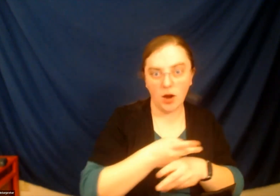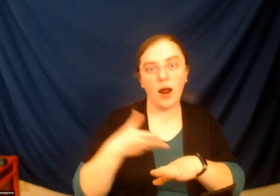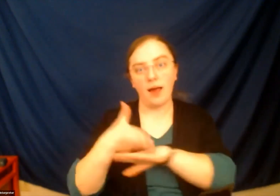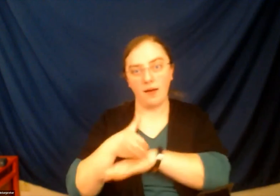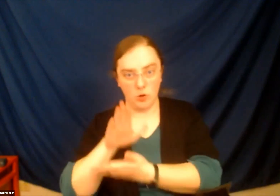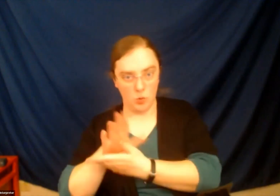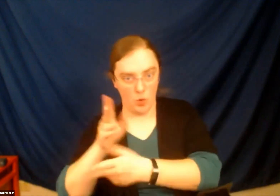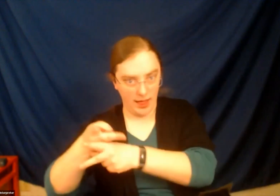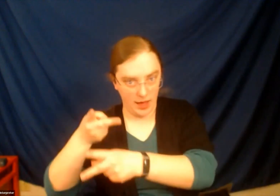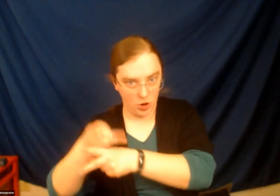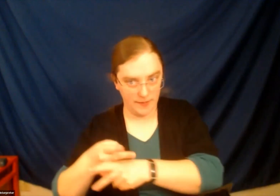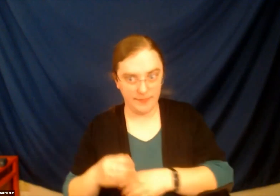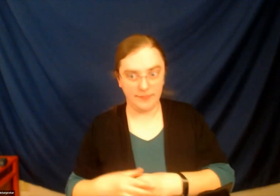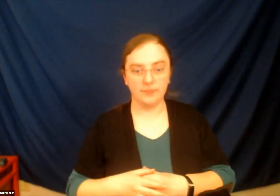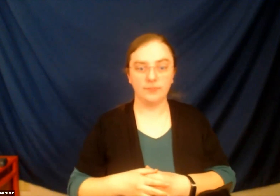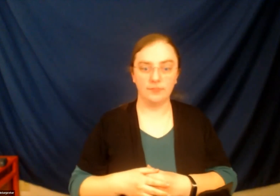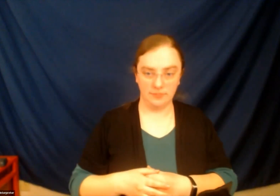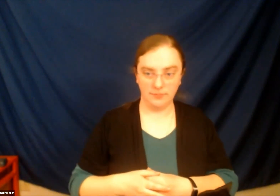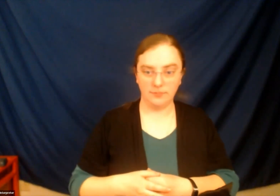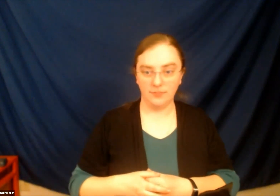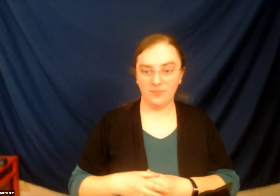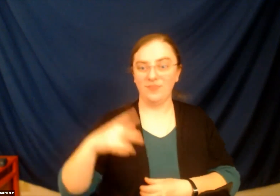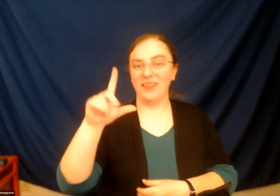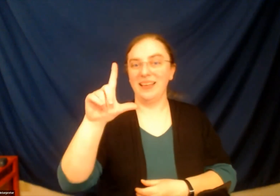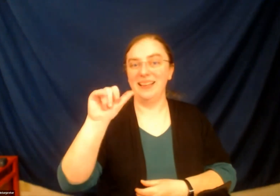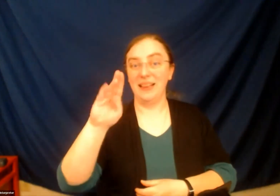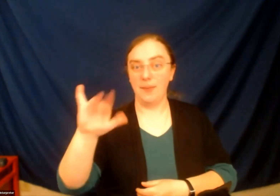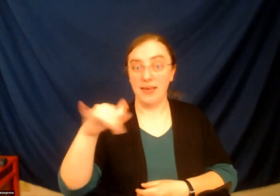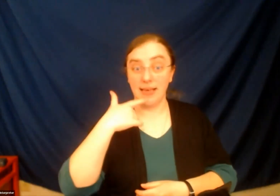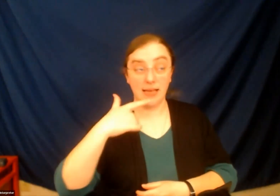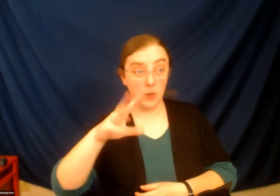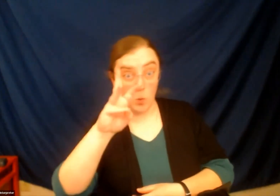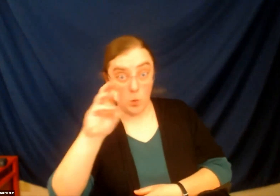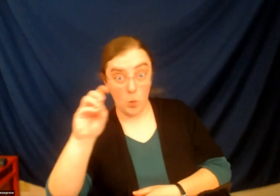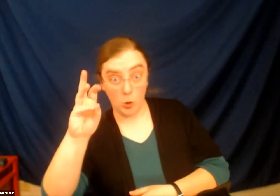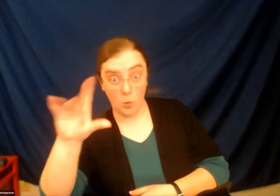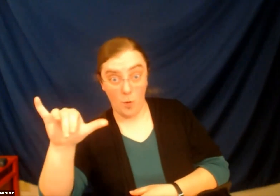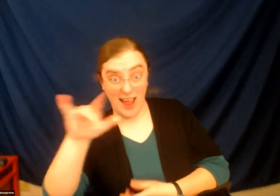Yes, Woodway Center does have before and after school care.